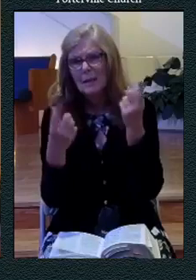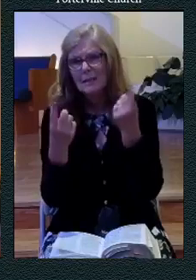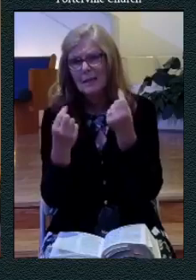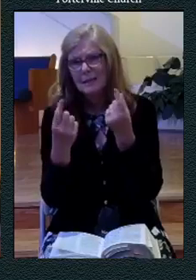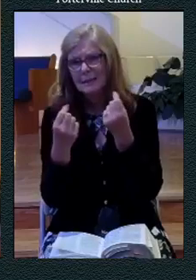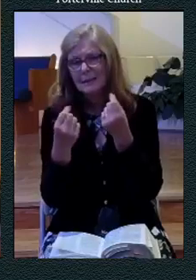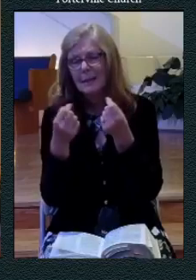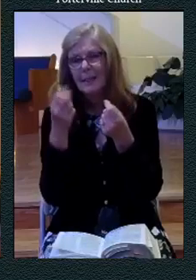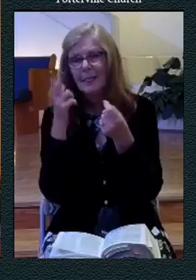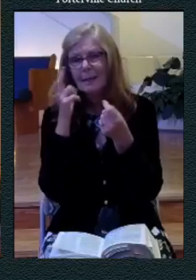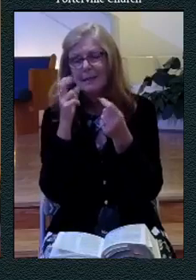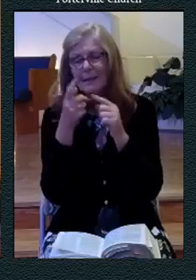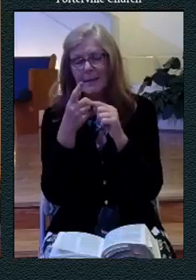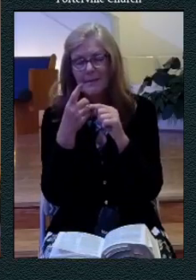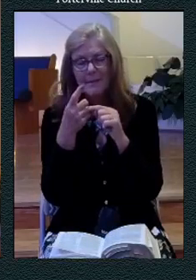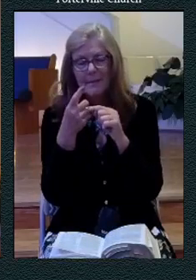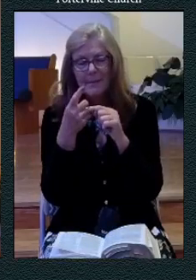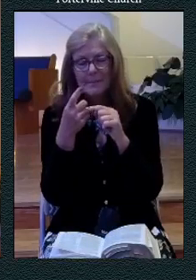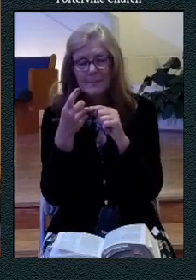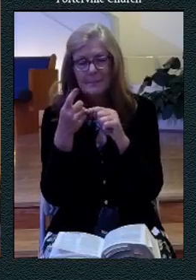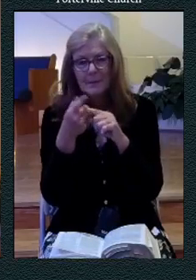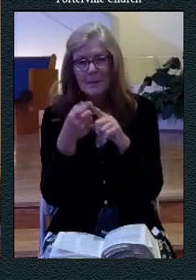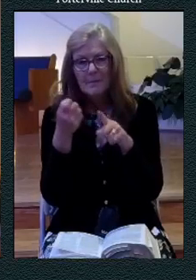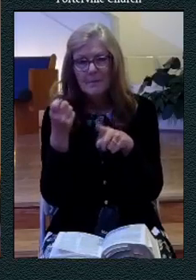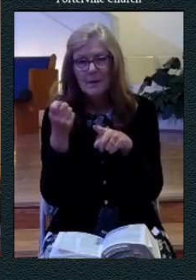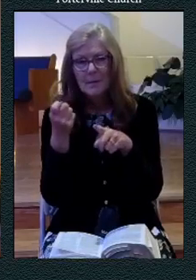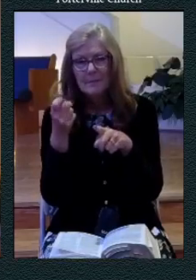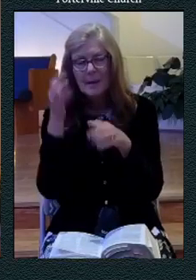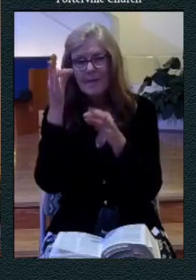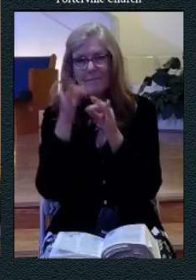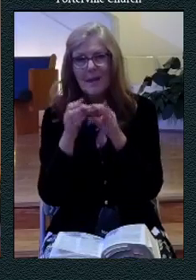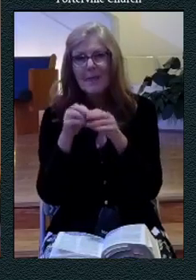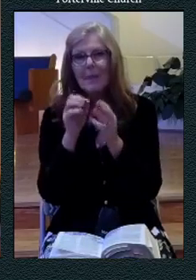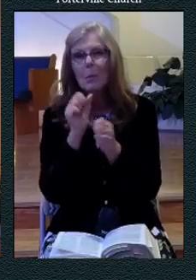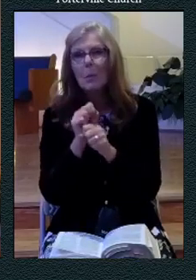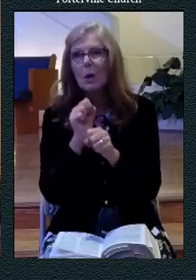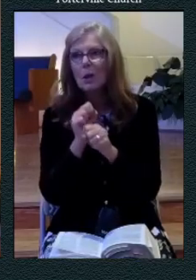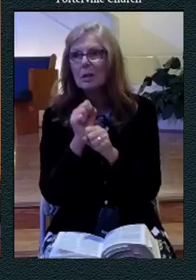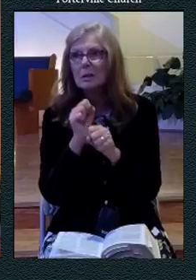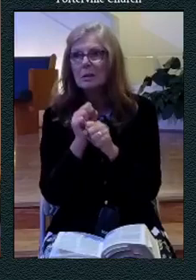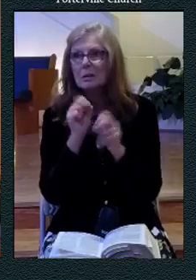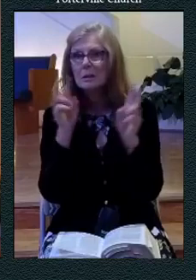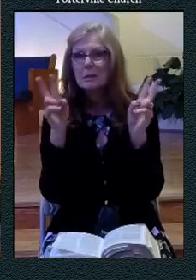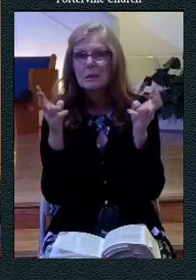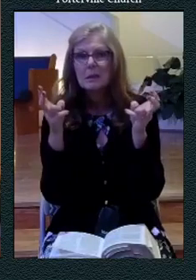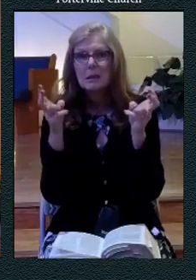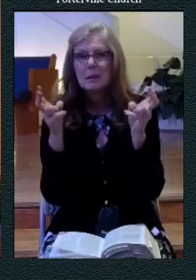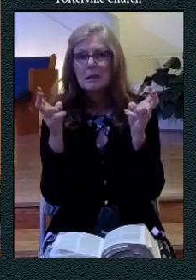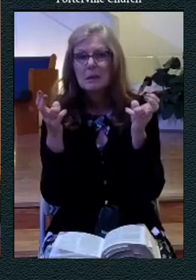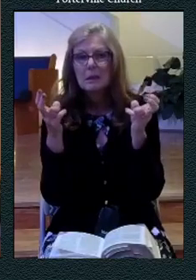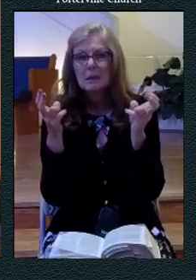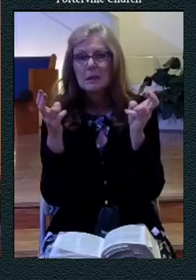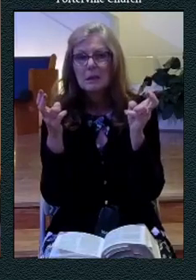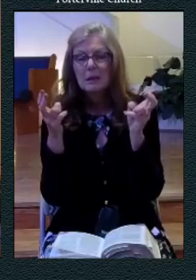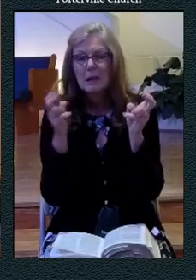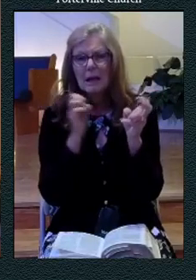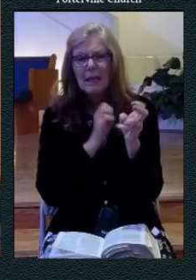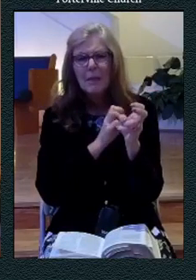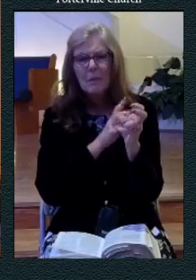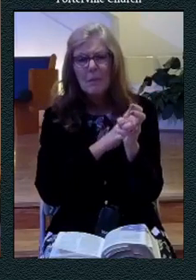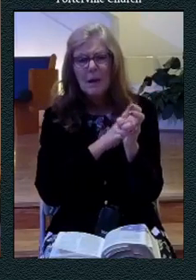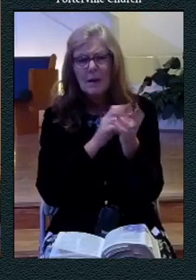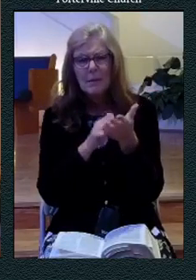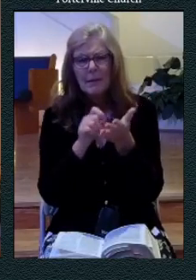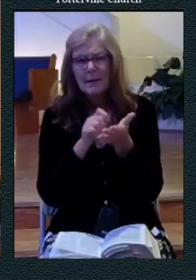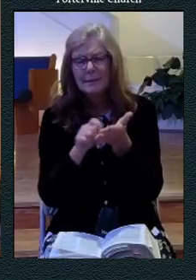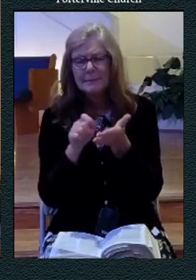to this. It's from, Faith in Works, a little book that they put together from Ellen White's writings. Listen to